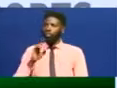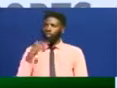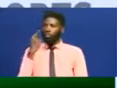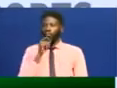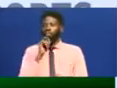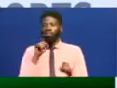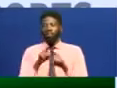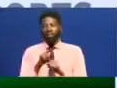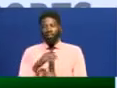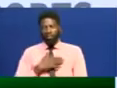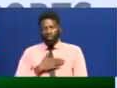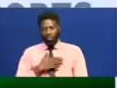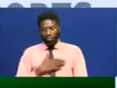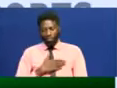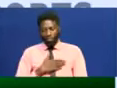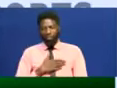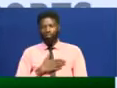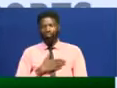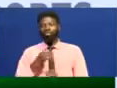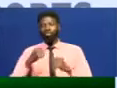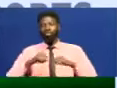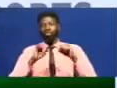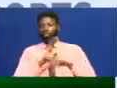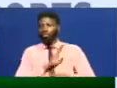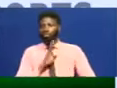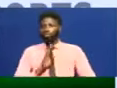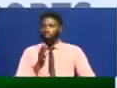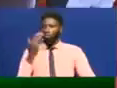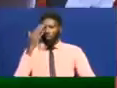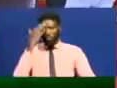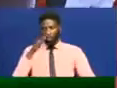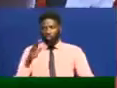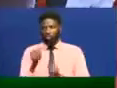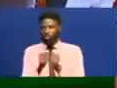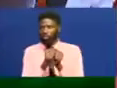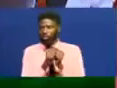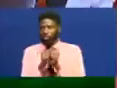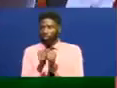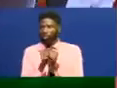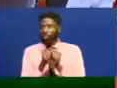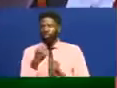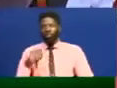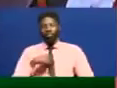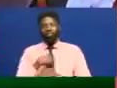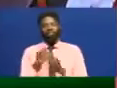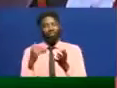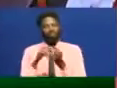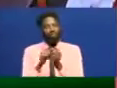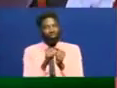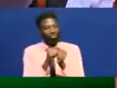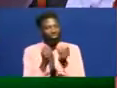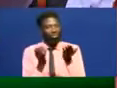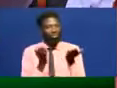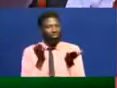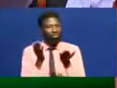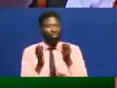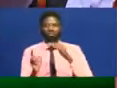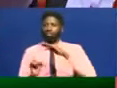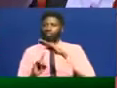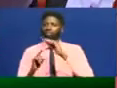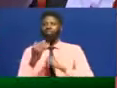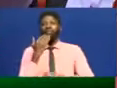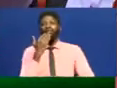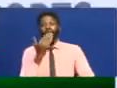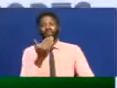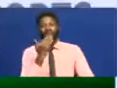brother Muheshimiwa, Chairman of the Board. We served together in Parliament. We find ourselves together again serving here in this ministry. Asanteni